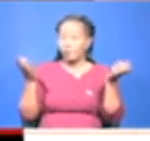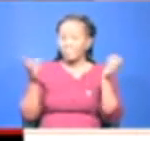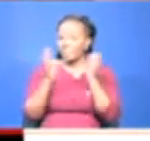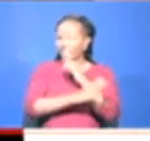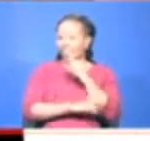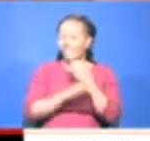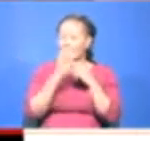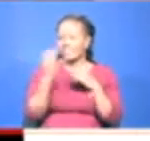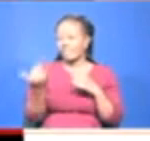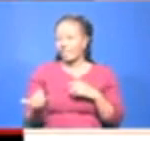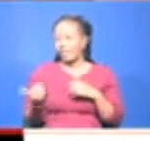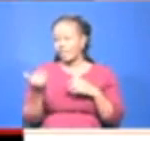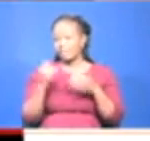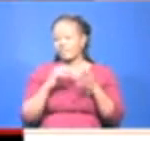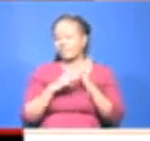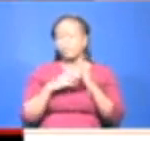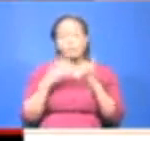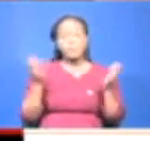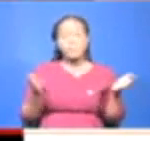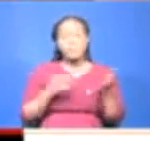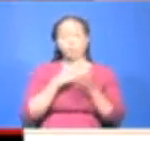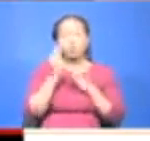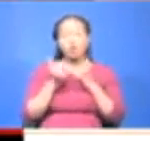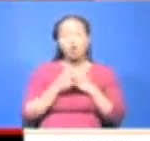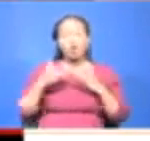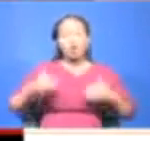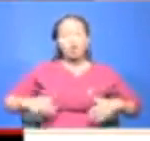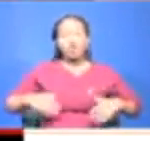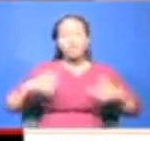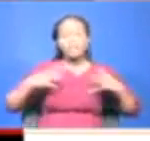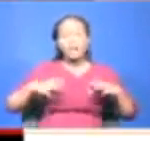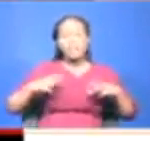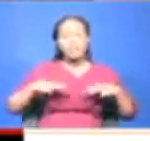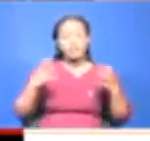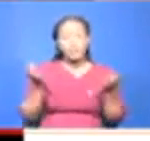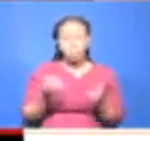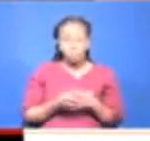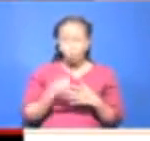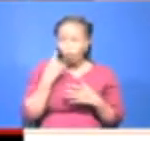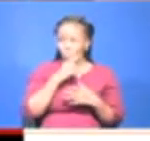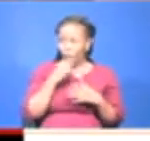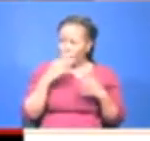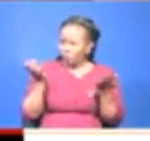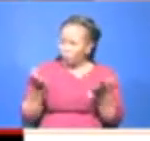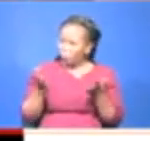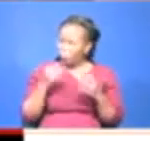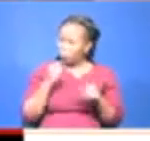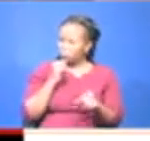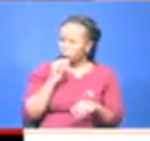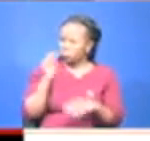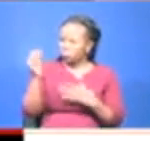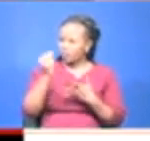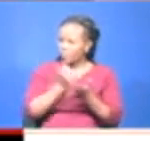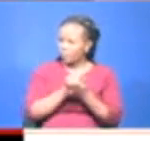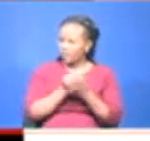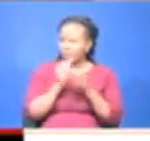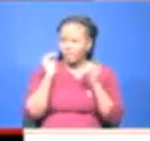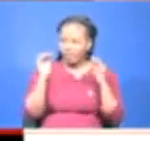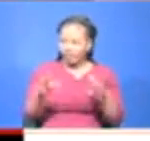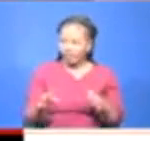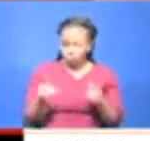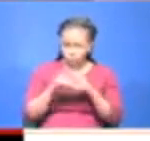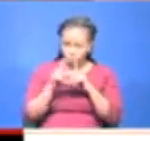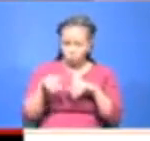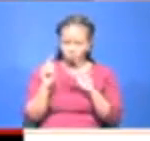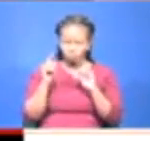And therefore, those young people who are in rural areas, who are not employed in urban areas, are also in agriculture.